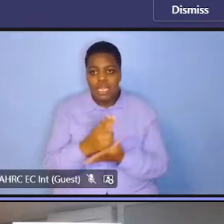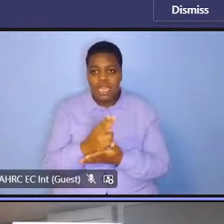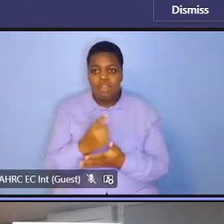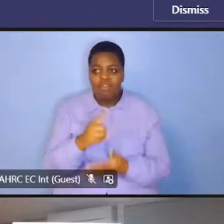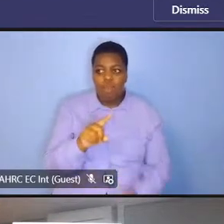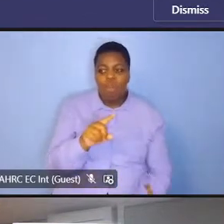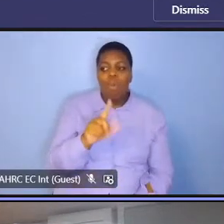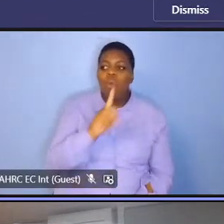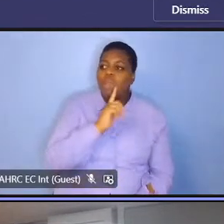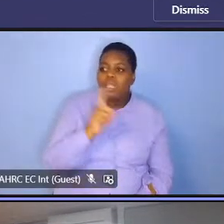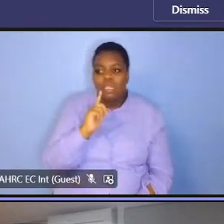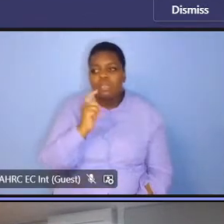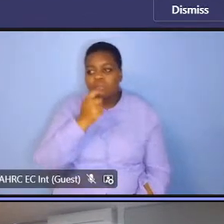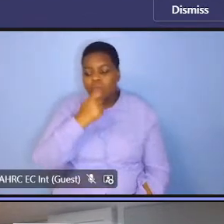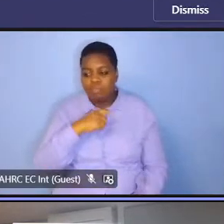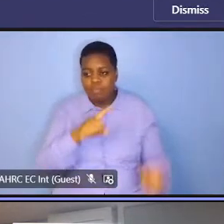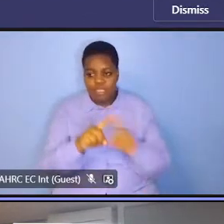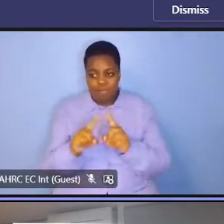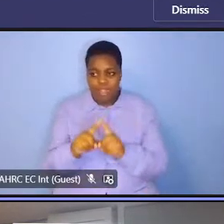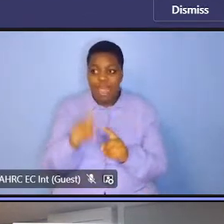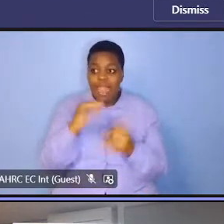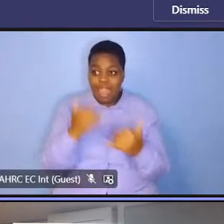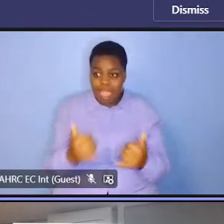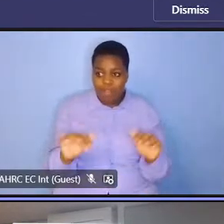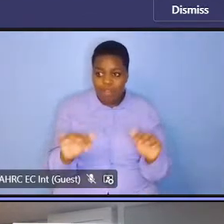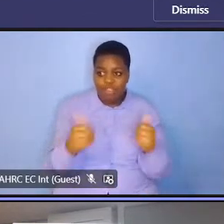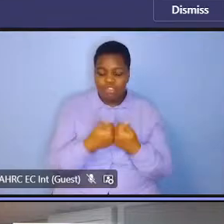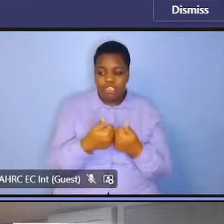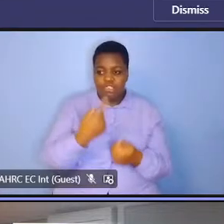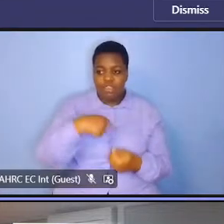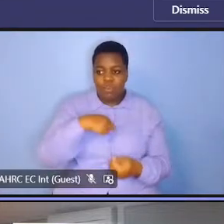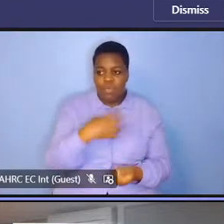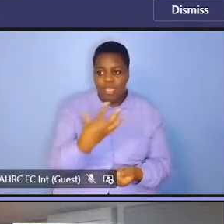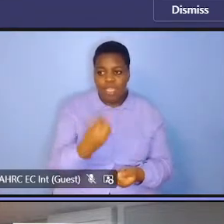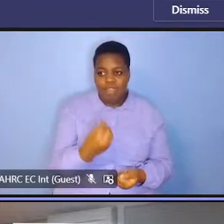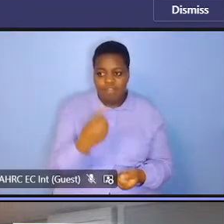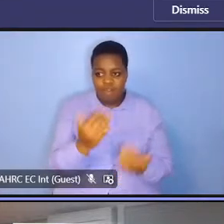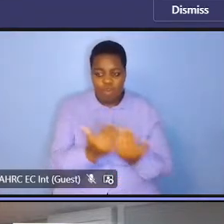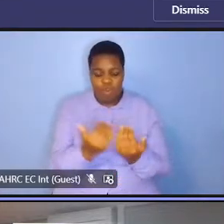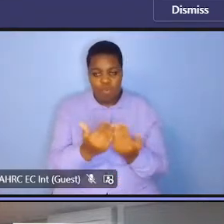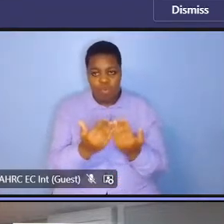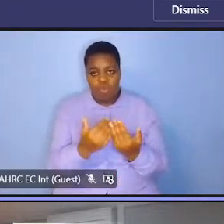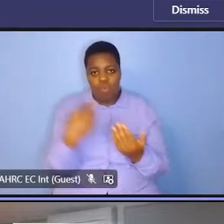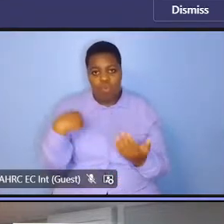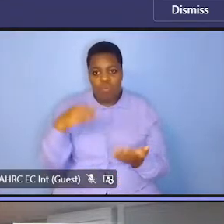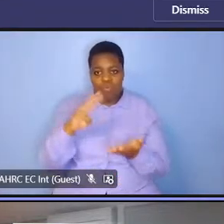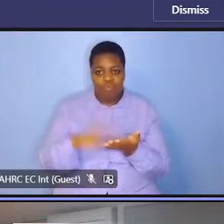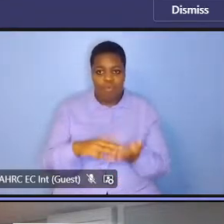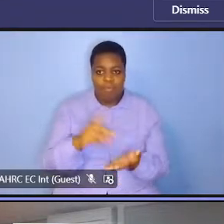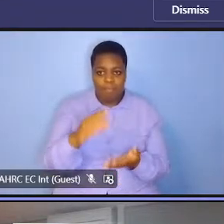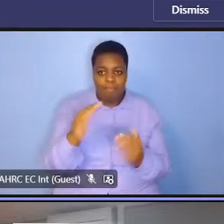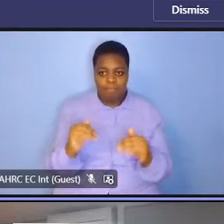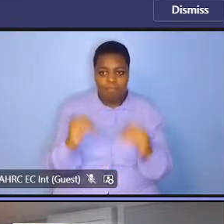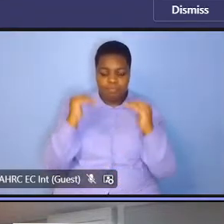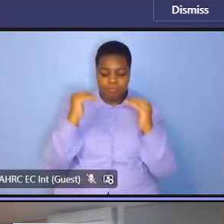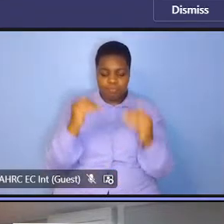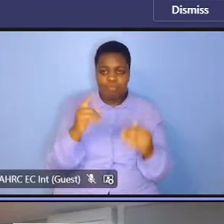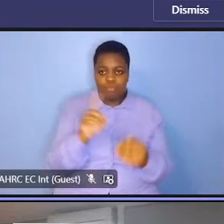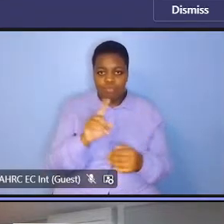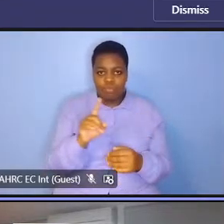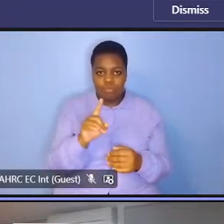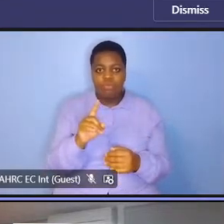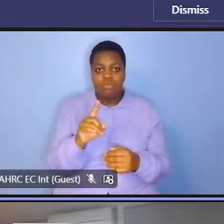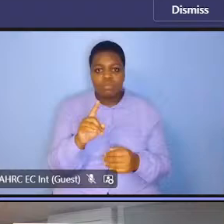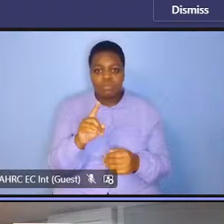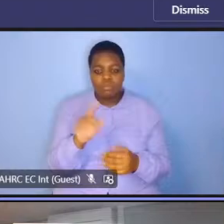learners. Now, the challenges with the guidelines for school uniform, as highlighted by Equal Education Law